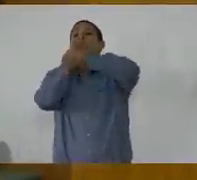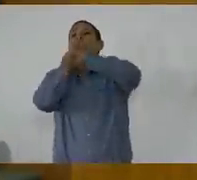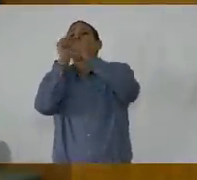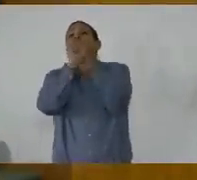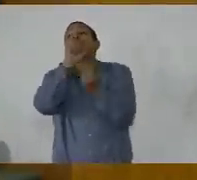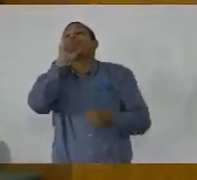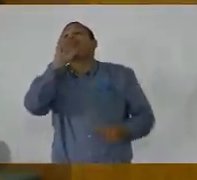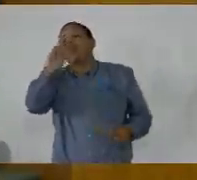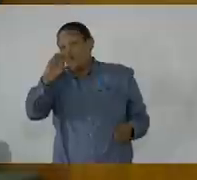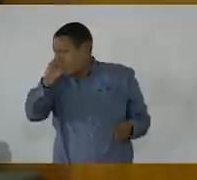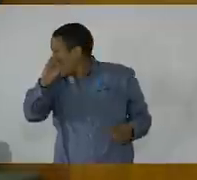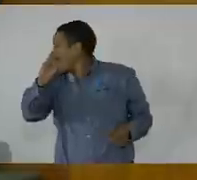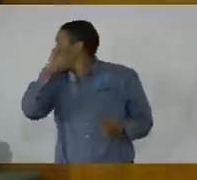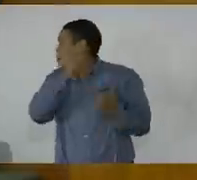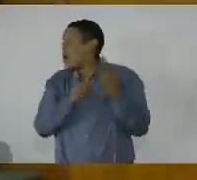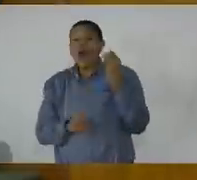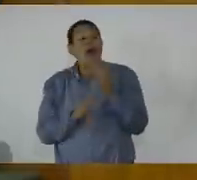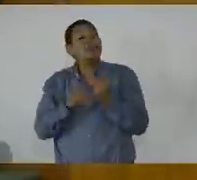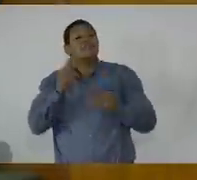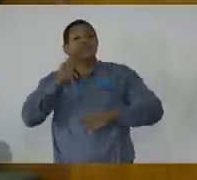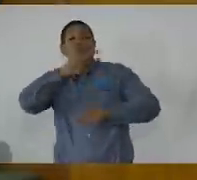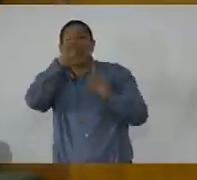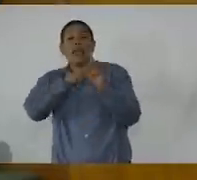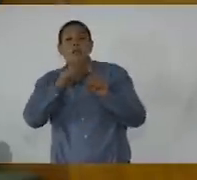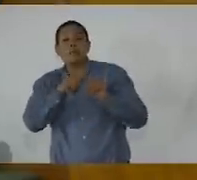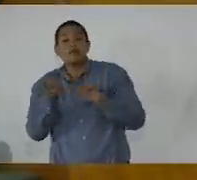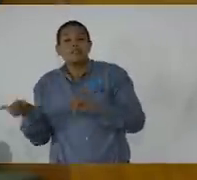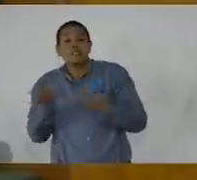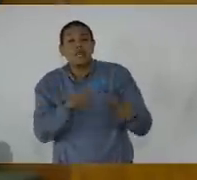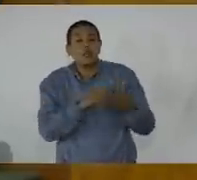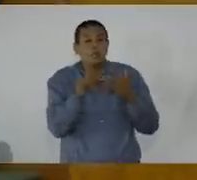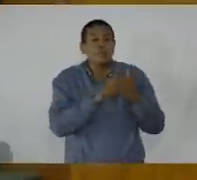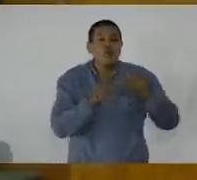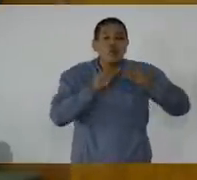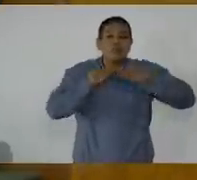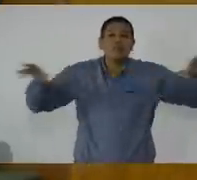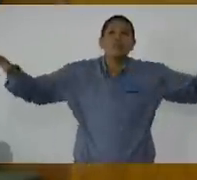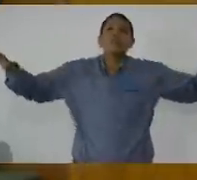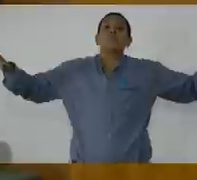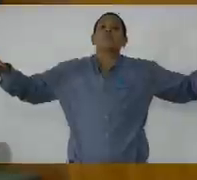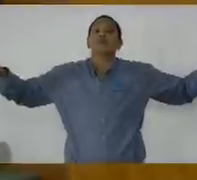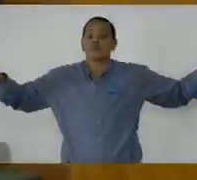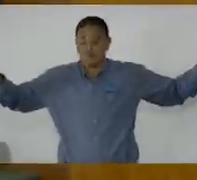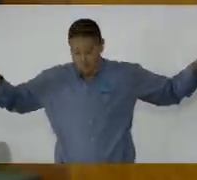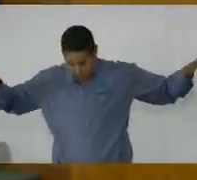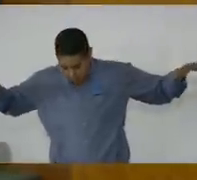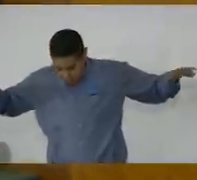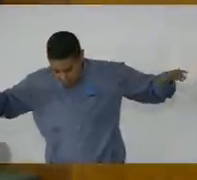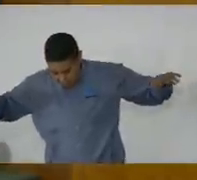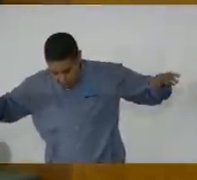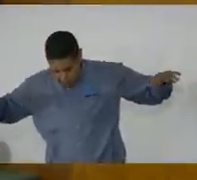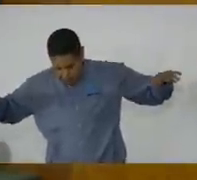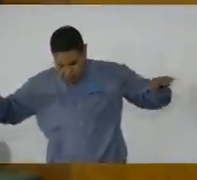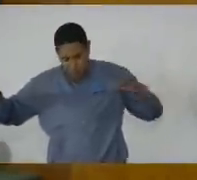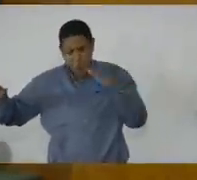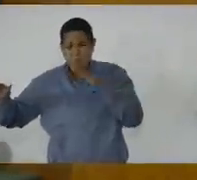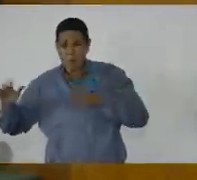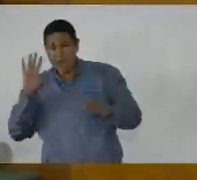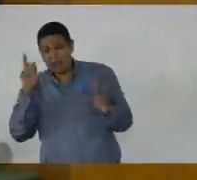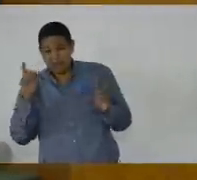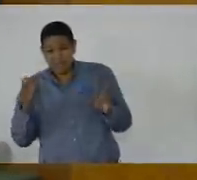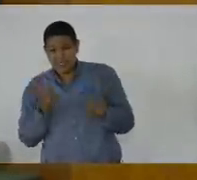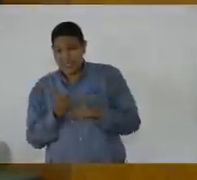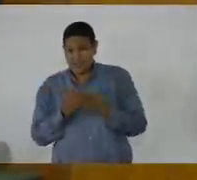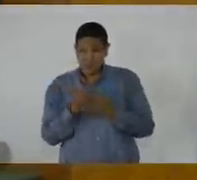ILO and to implement a similar program across the region. So, Madam Speaker,